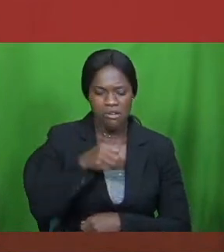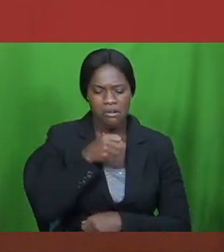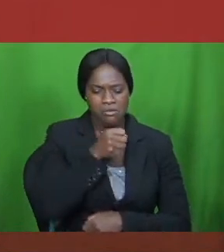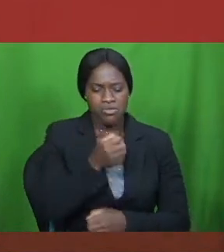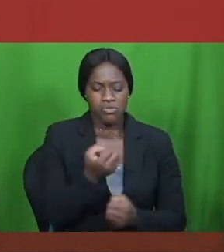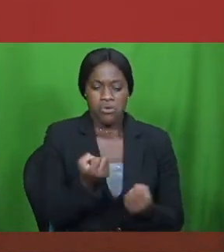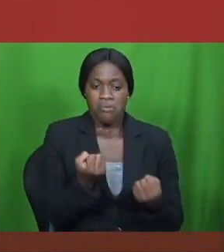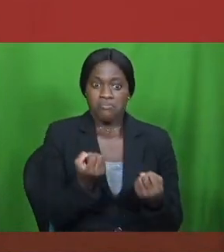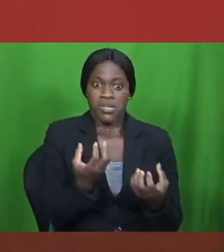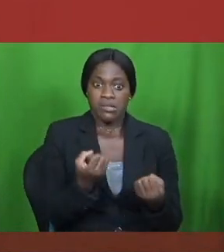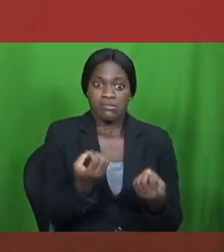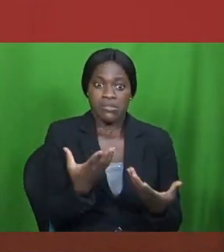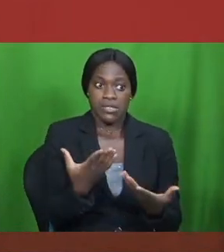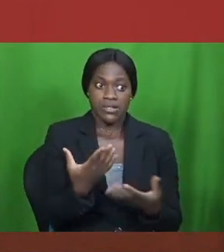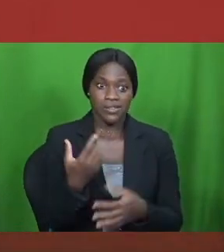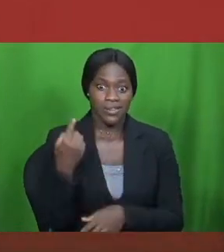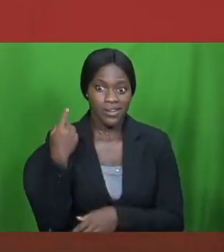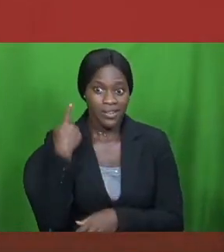only heard of